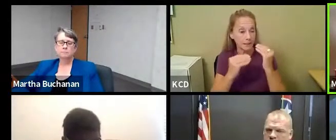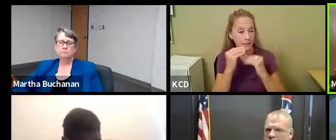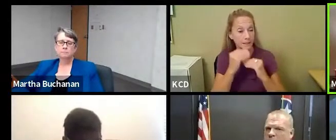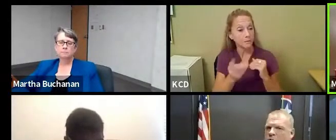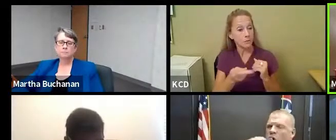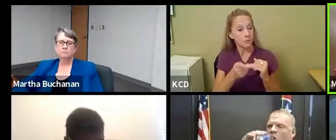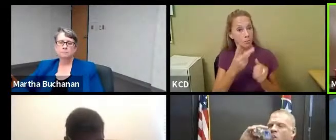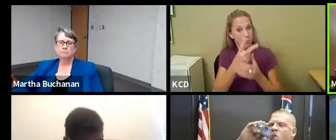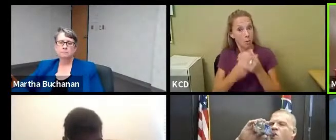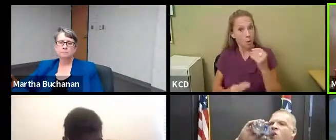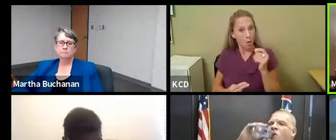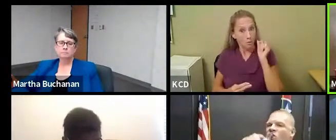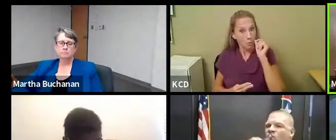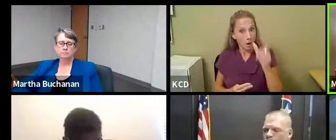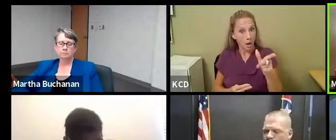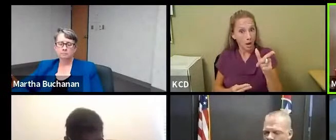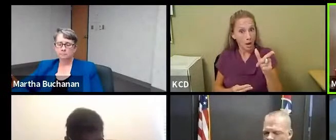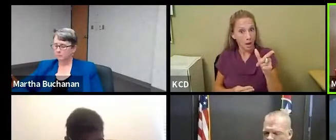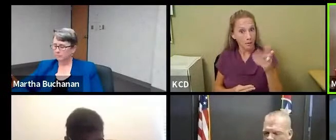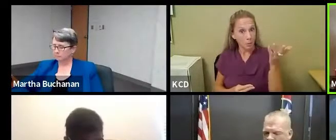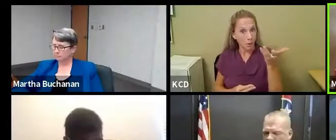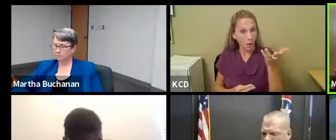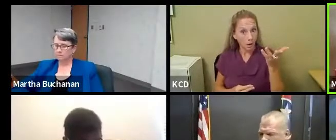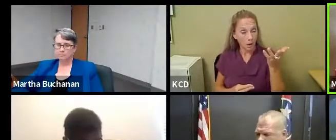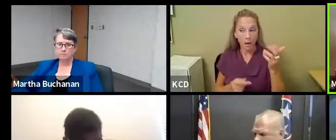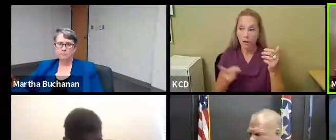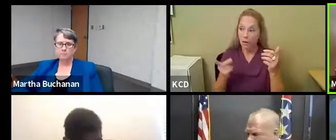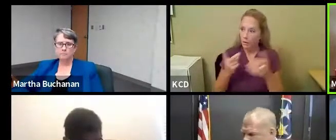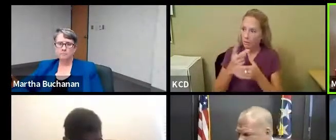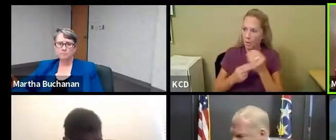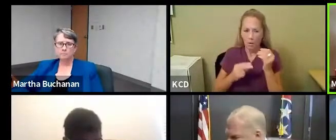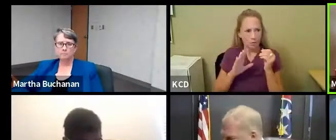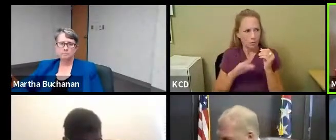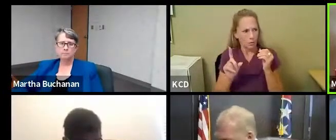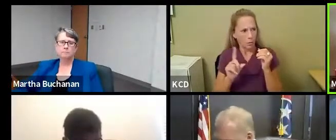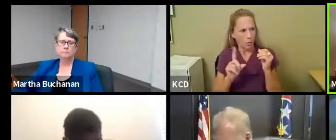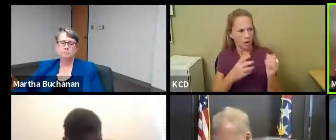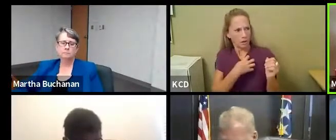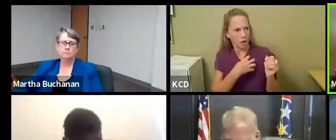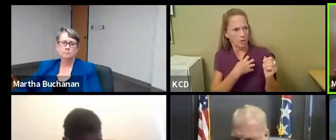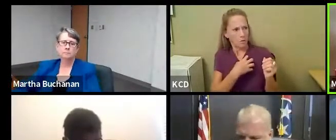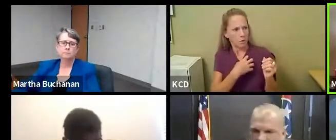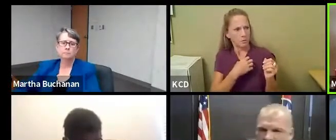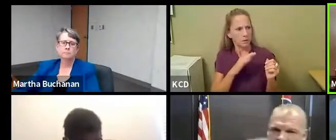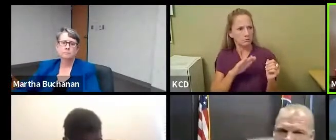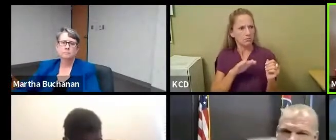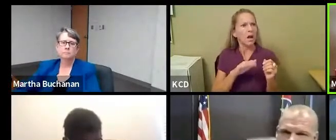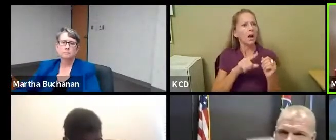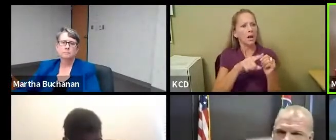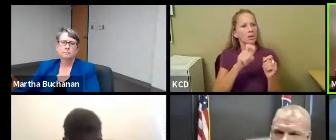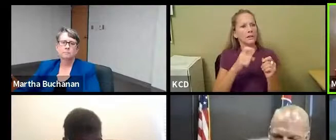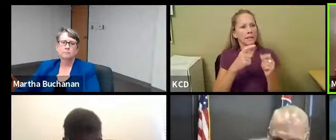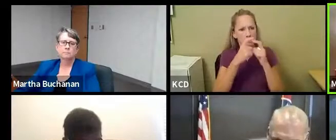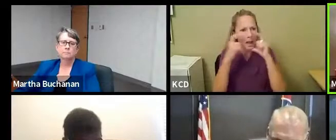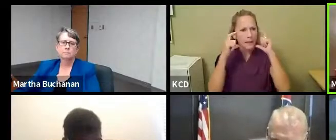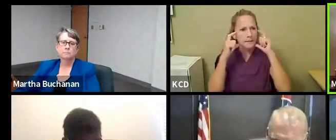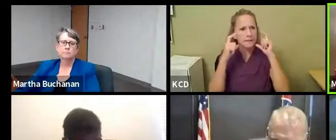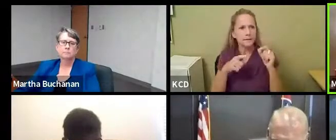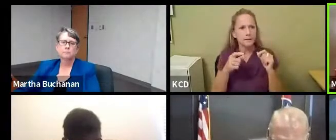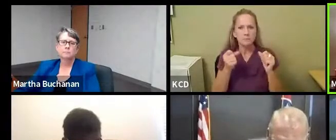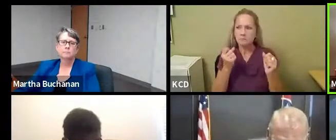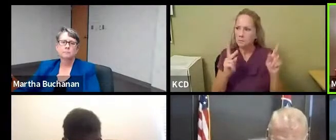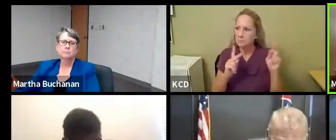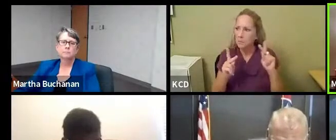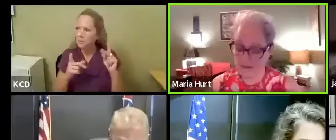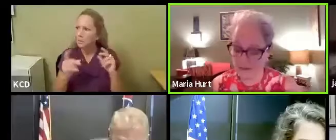really surprised at. I mean, they were wondering, like, where's law enforcement asking people to wear their masks? Many citizens